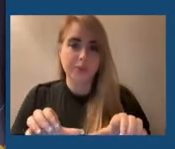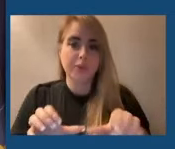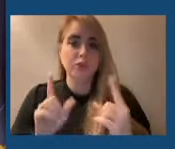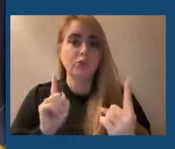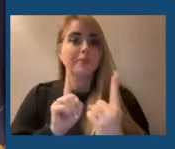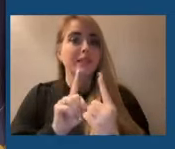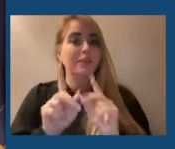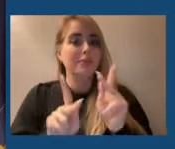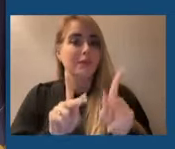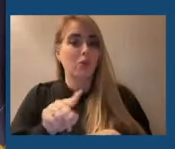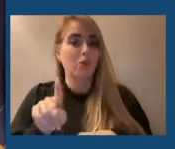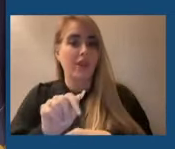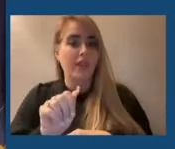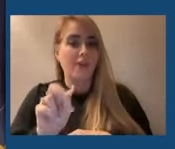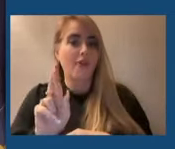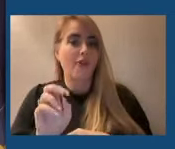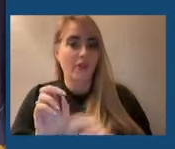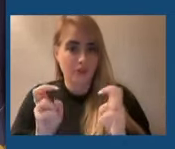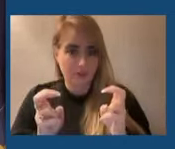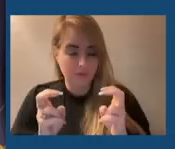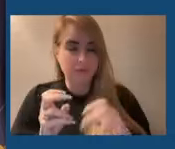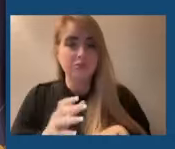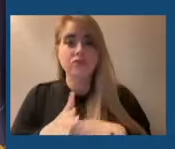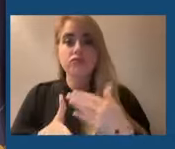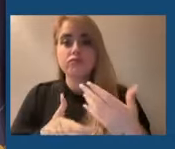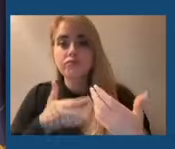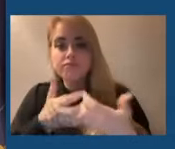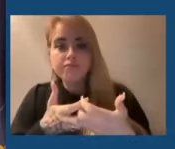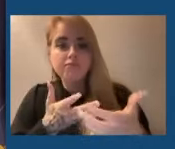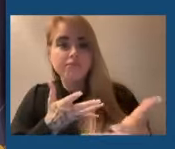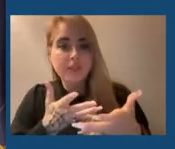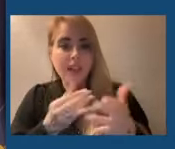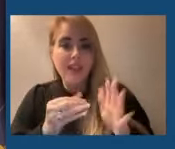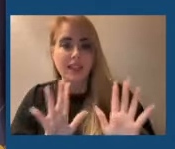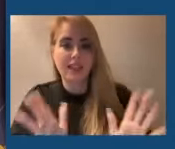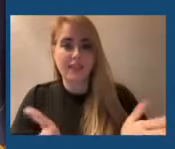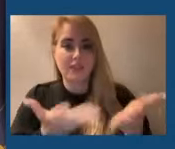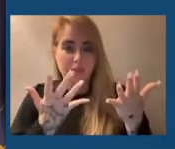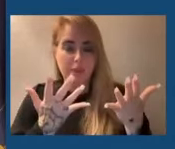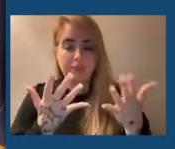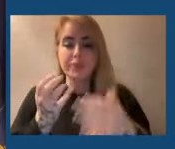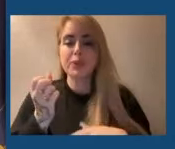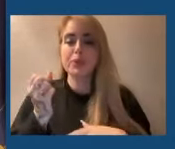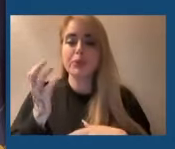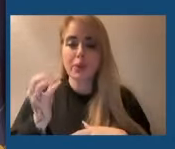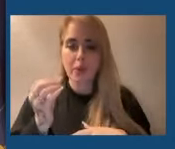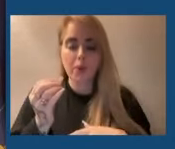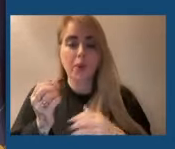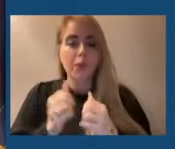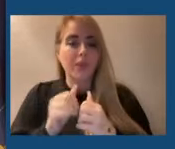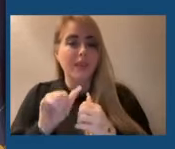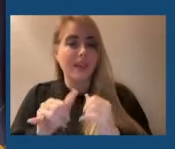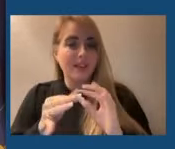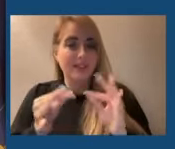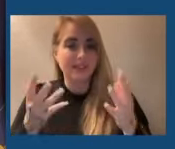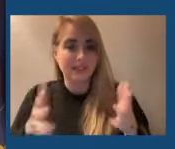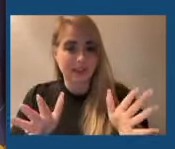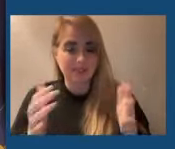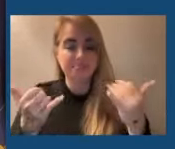are, and not only meet them where they are, but to lift them up. So, that being said, I'd like